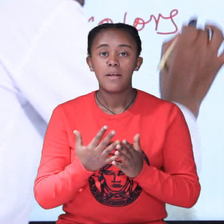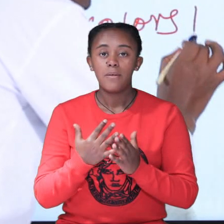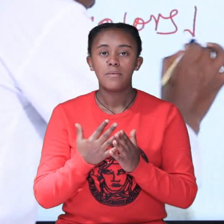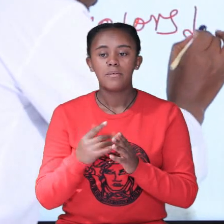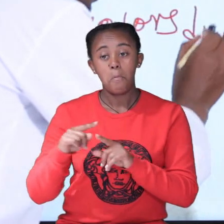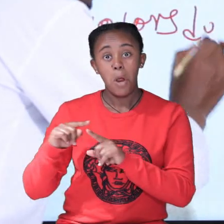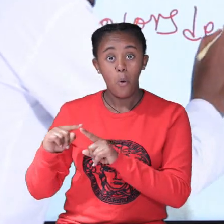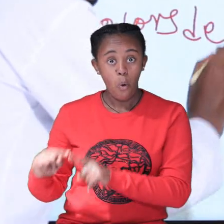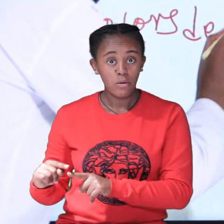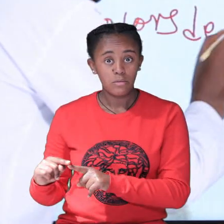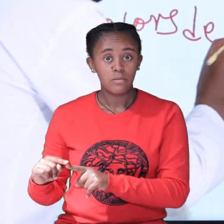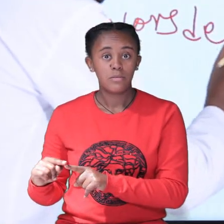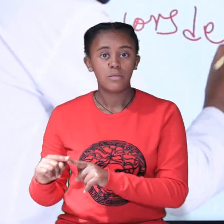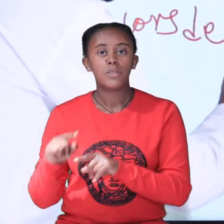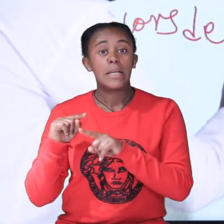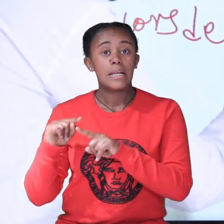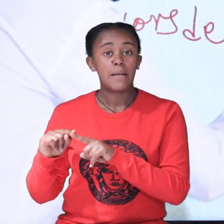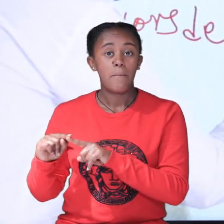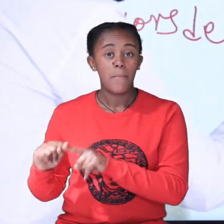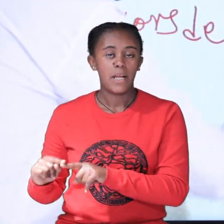depends on